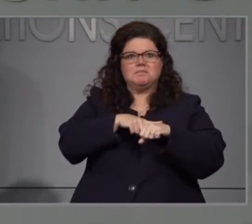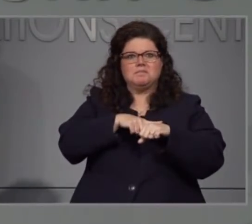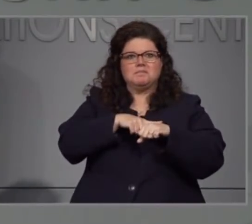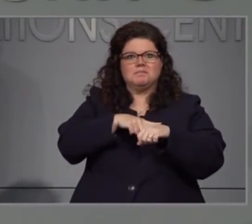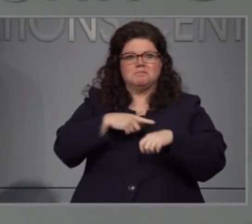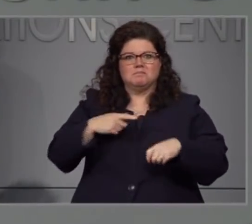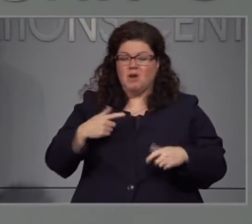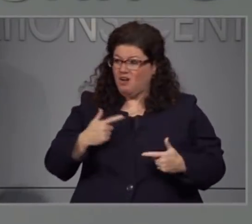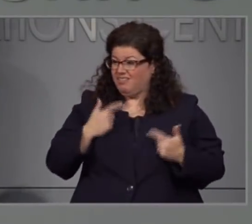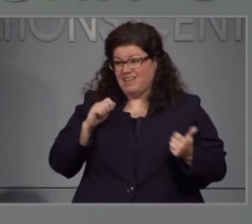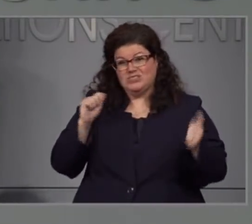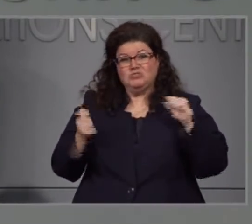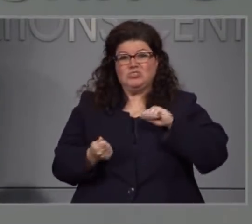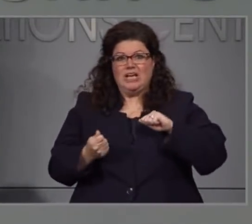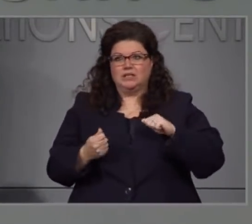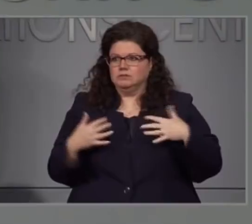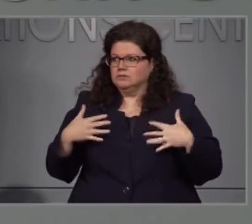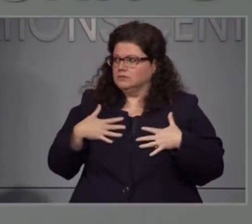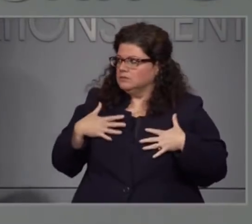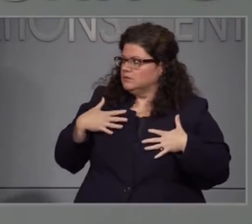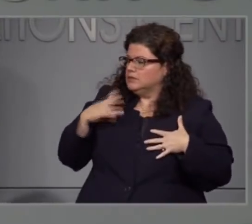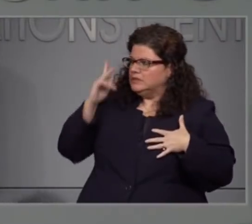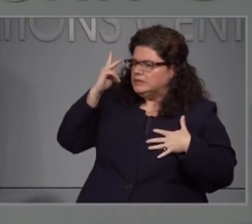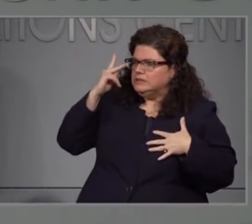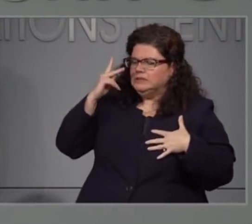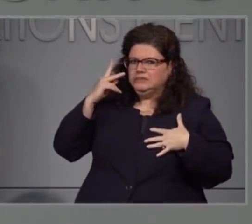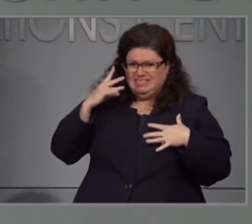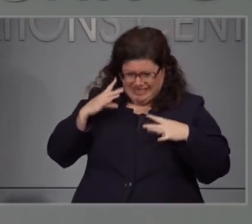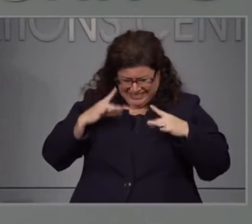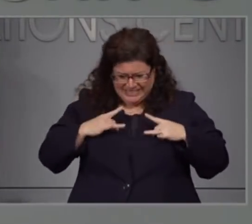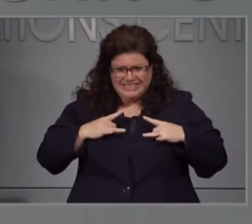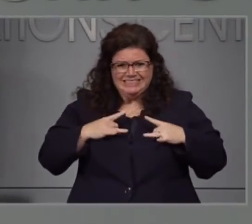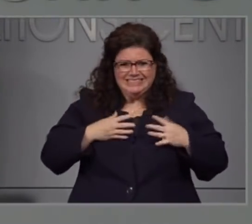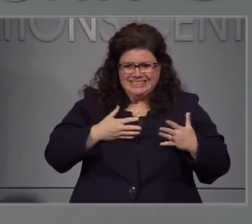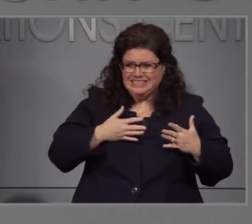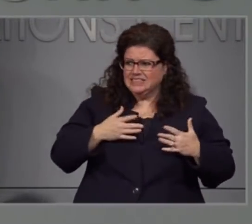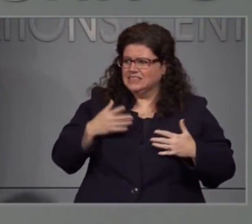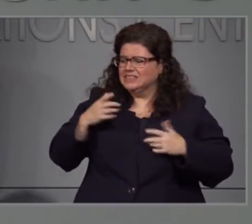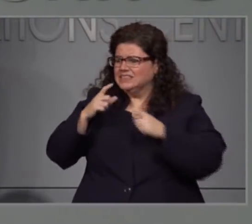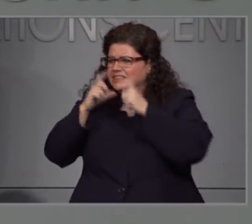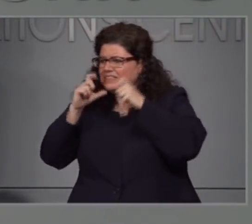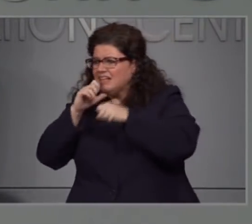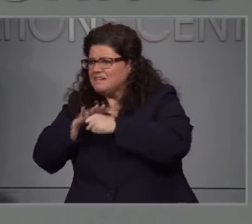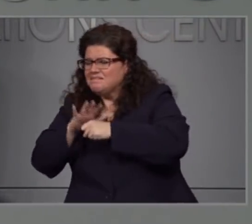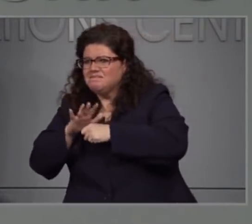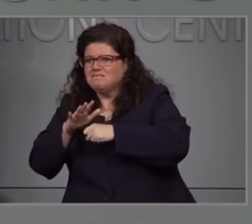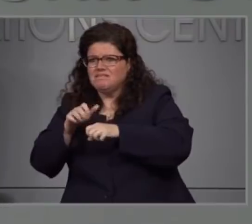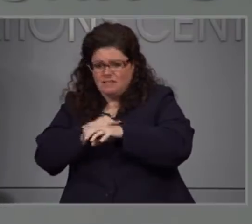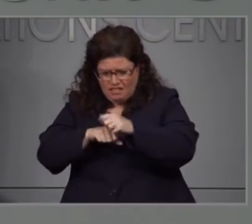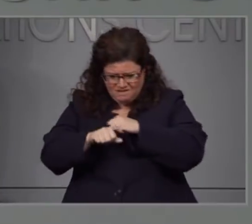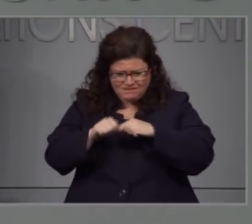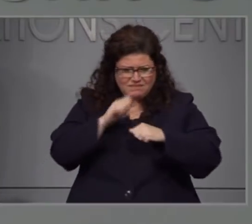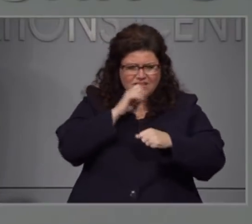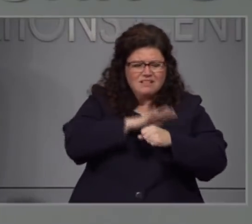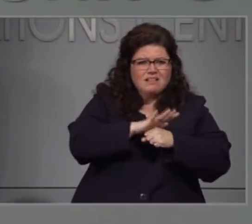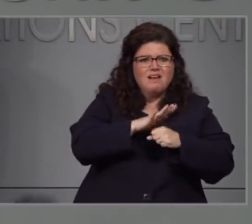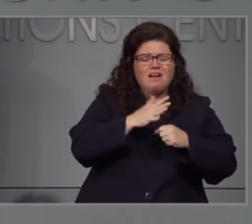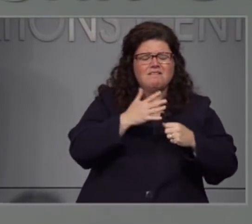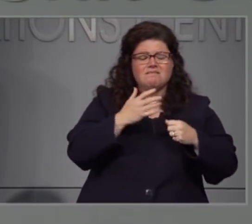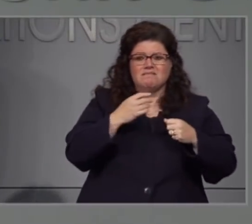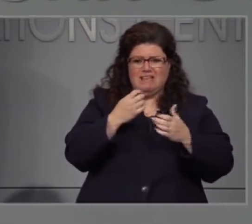of contracting the virus to the fear of supply chain shortages to the fear of economic